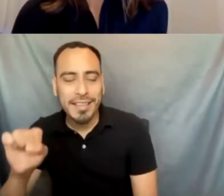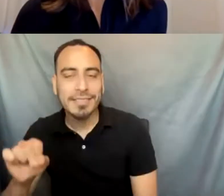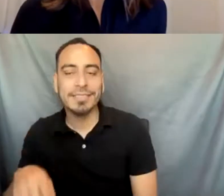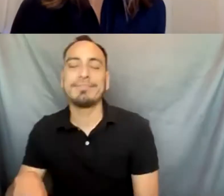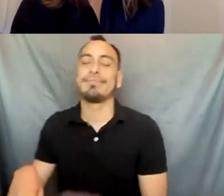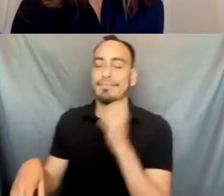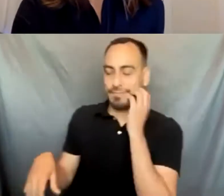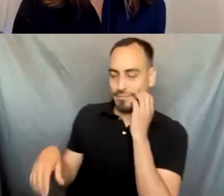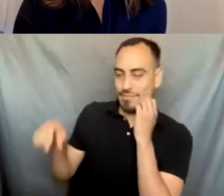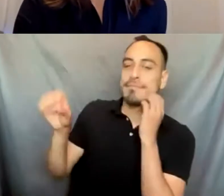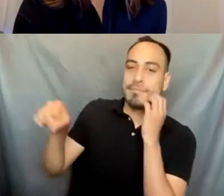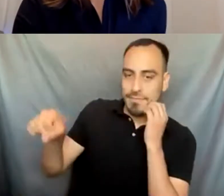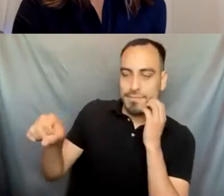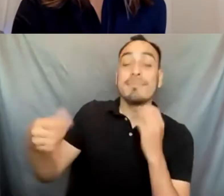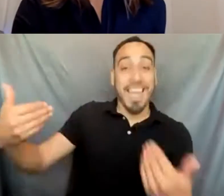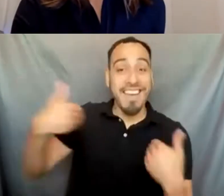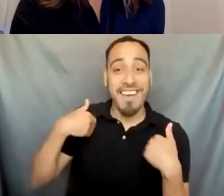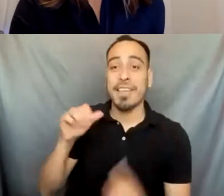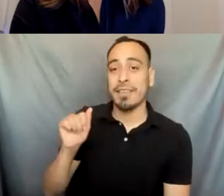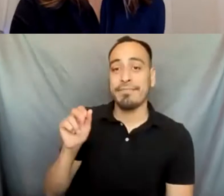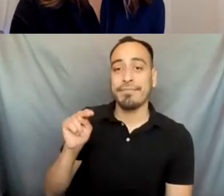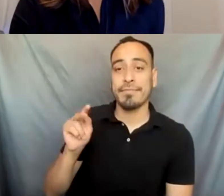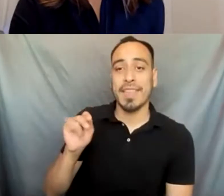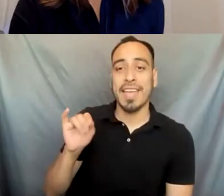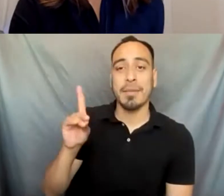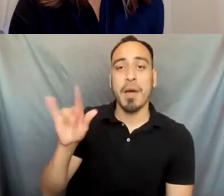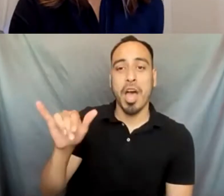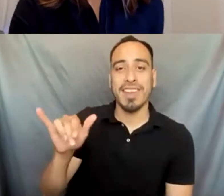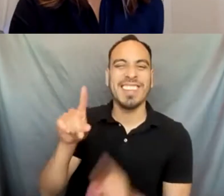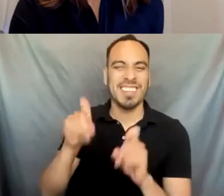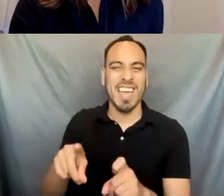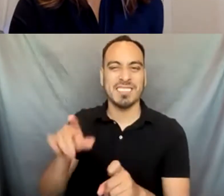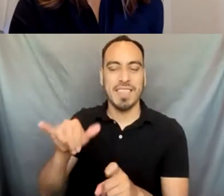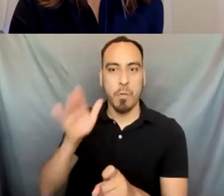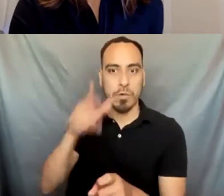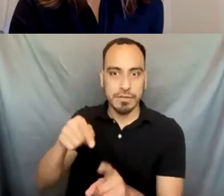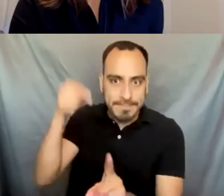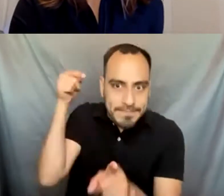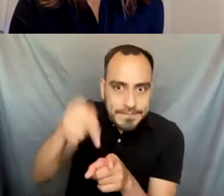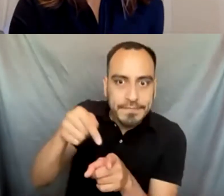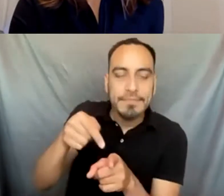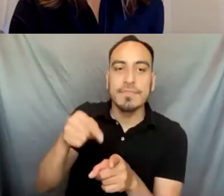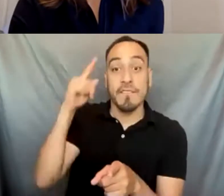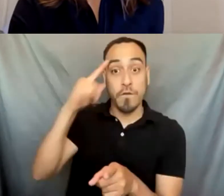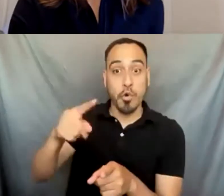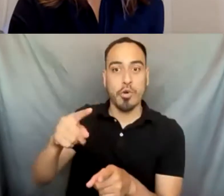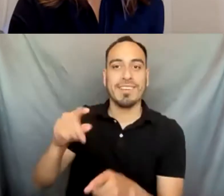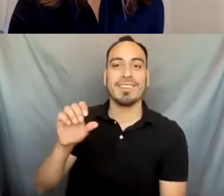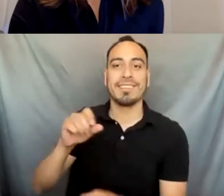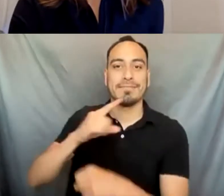there's an antibody test that specifically targets the spike protein, which is what all the vaccines